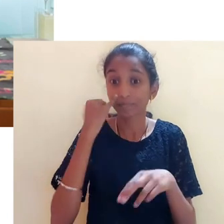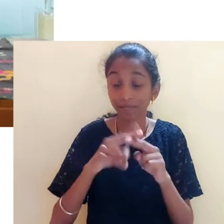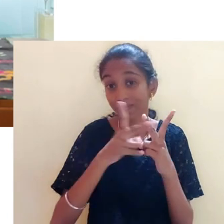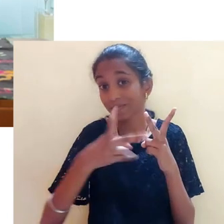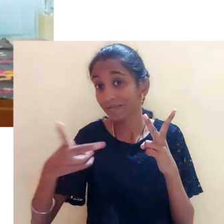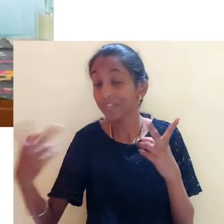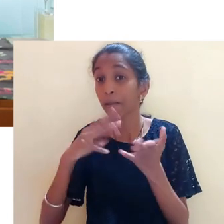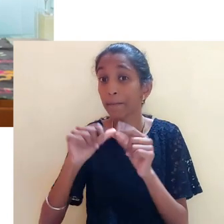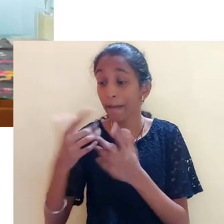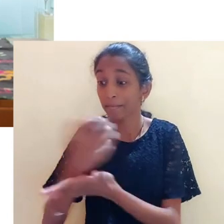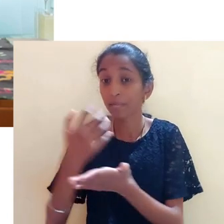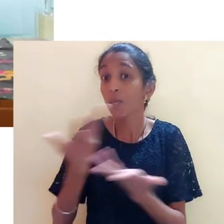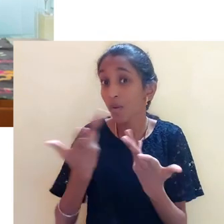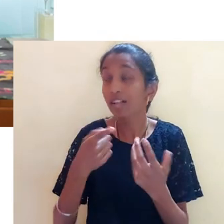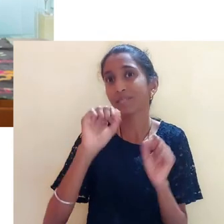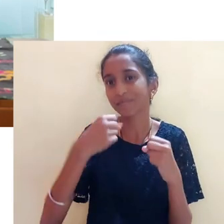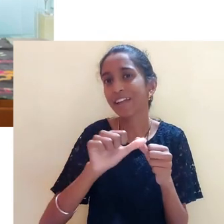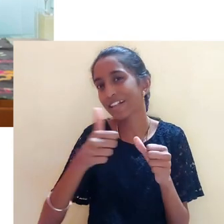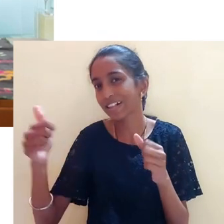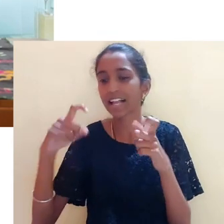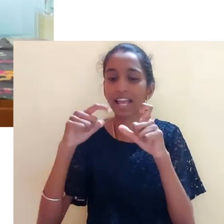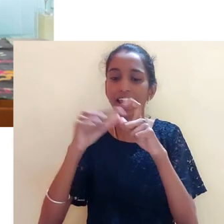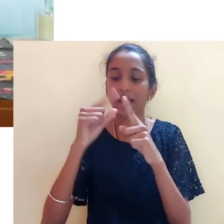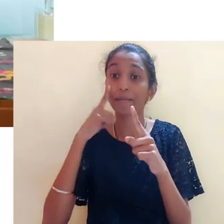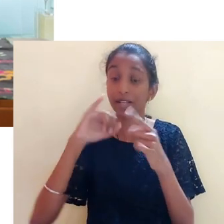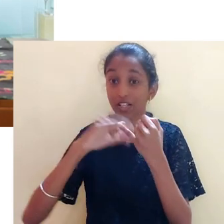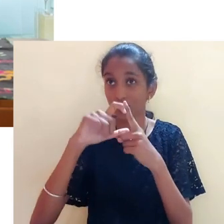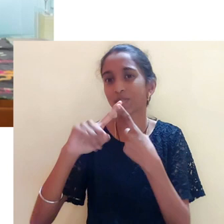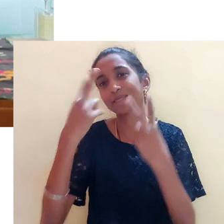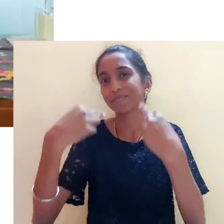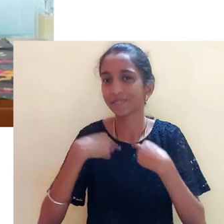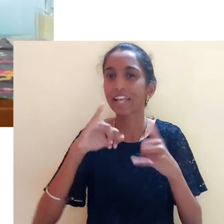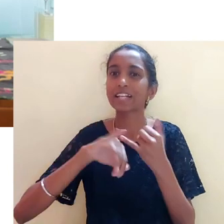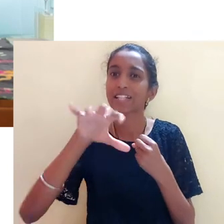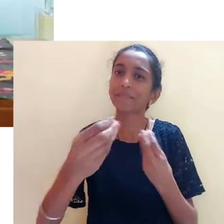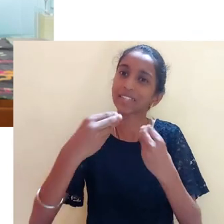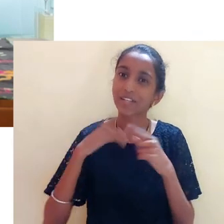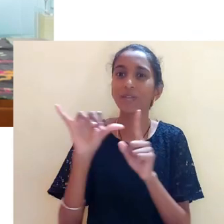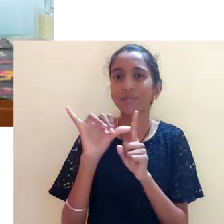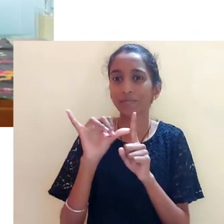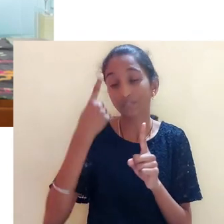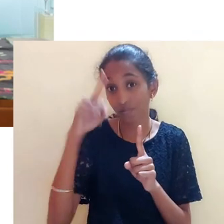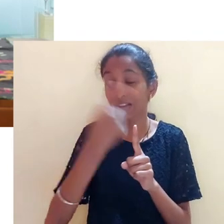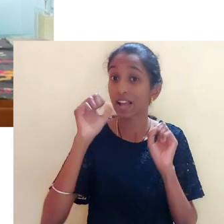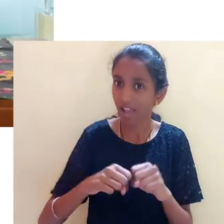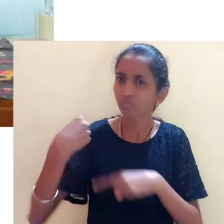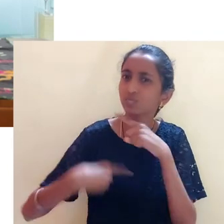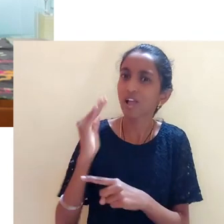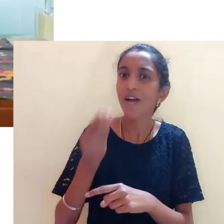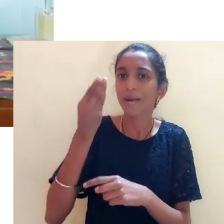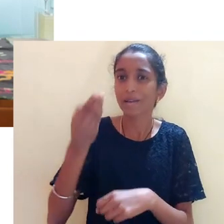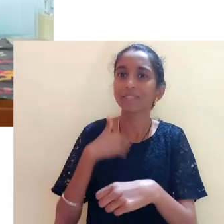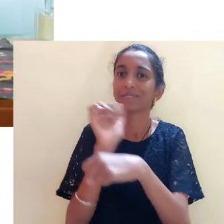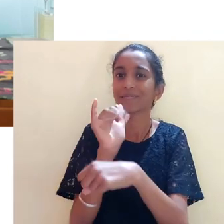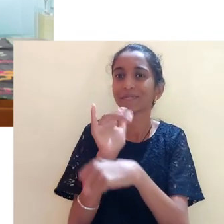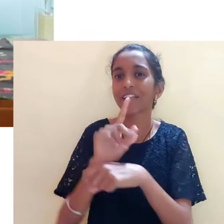if you're curious about what else I picked from the map collection, check out the other episodes in the series. Subscribe to our YouTube channel to make sure you get regular updates